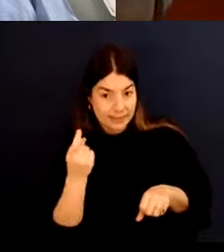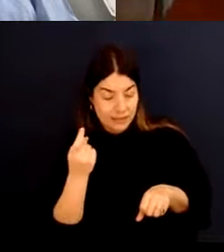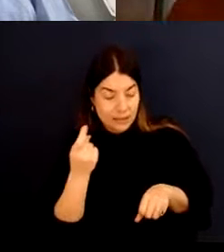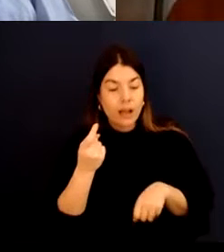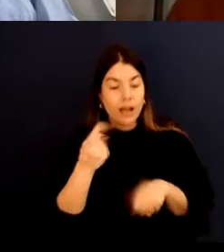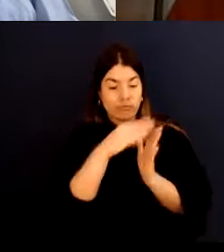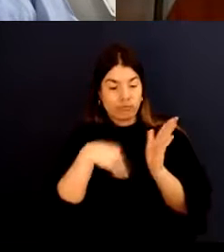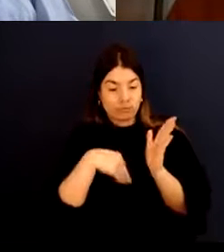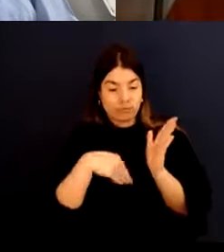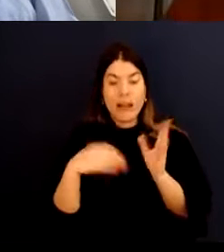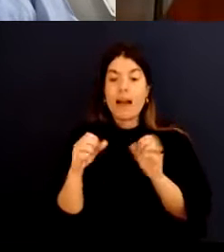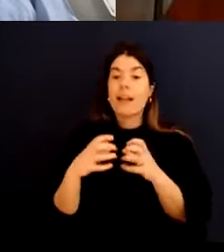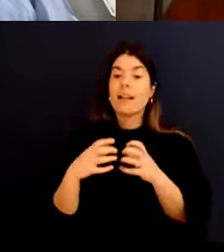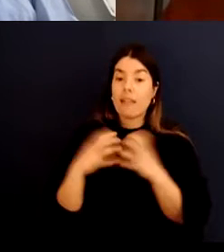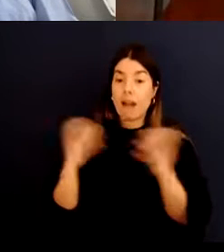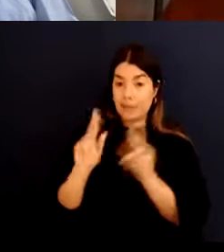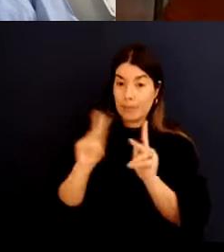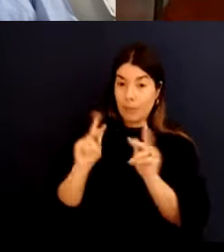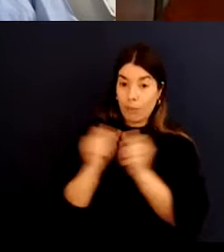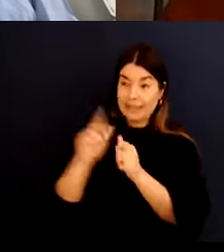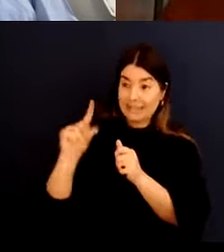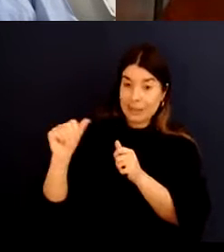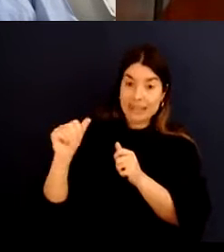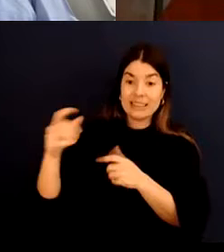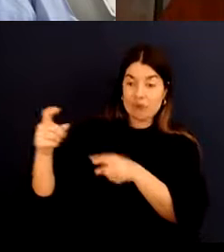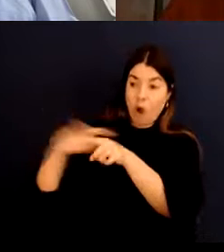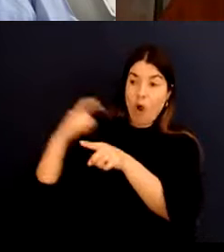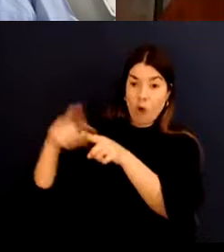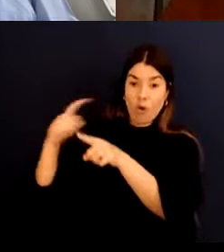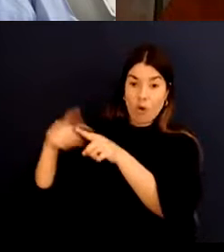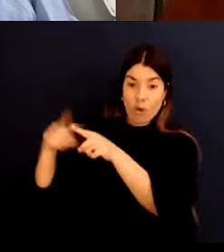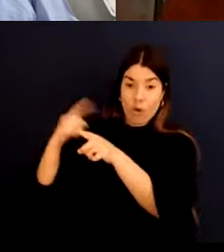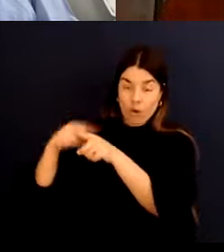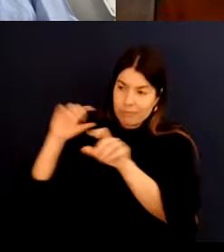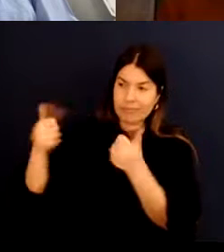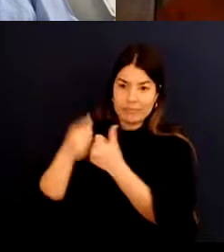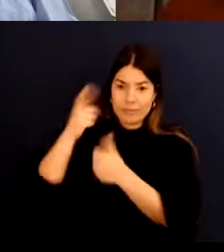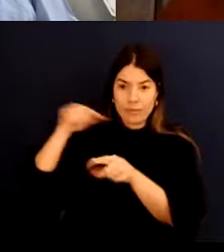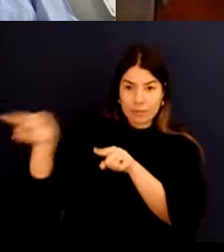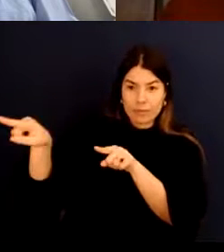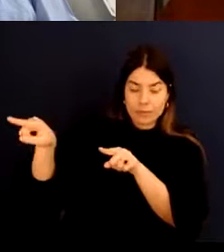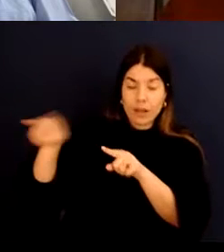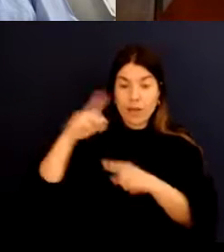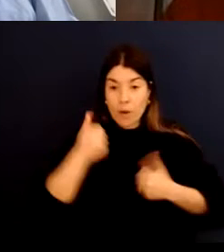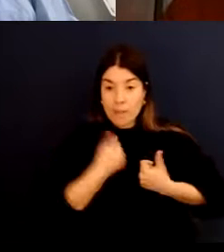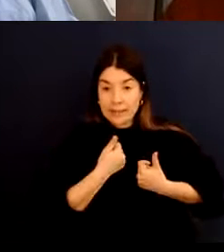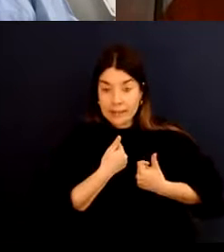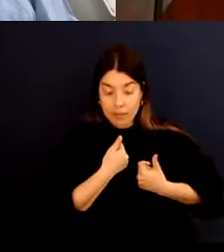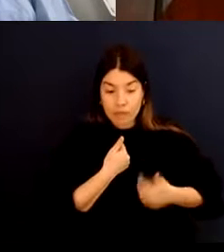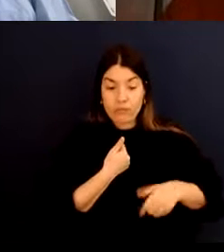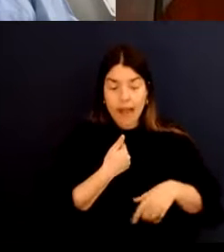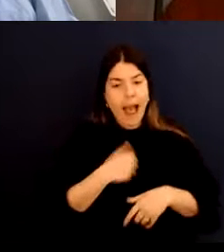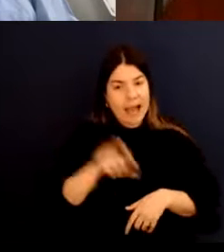with disabilities are called and they have a hard time articulating themselves. And for me, sometimes I do get a little impatient,